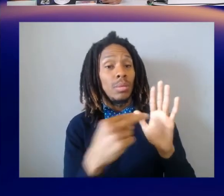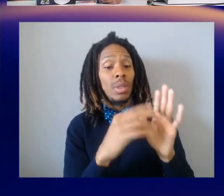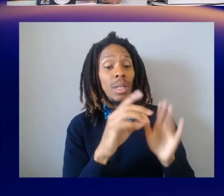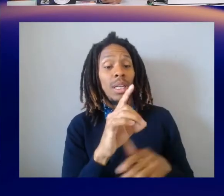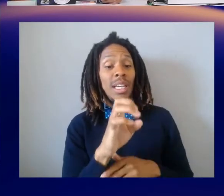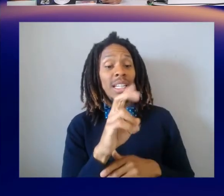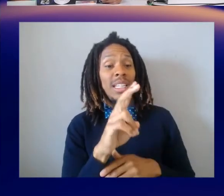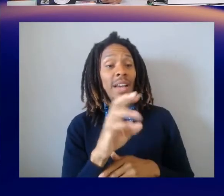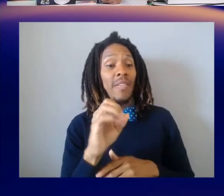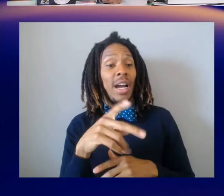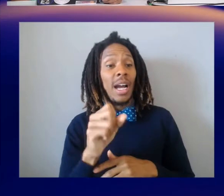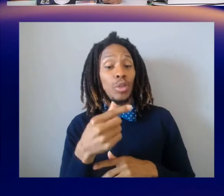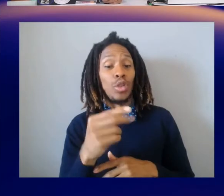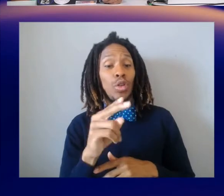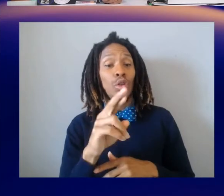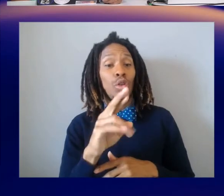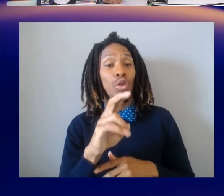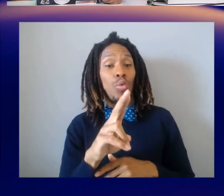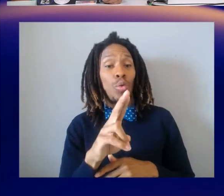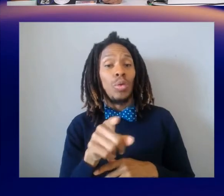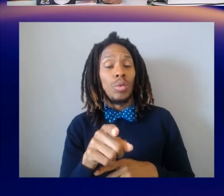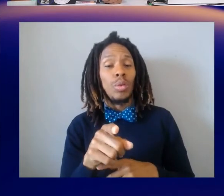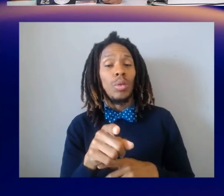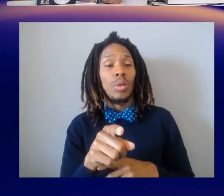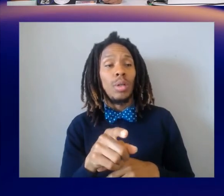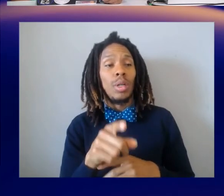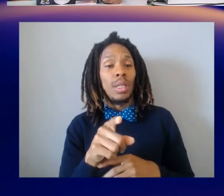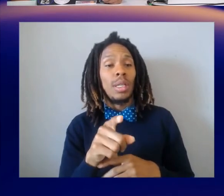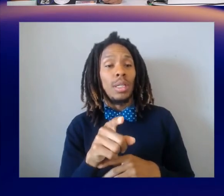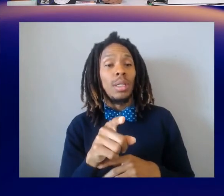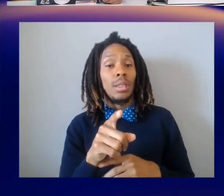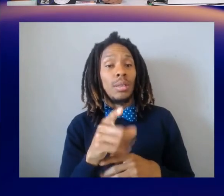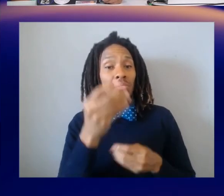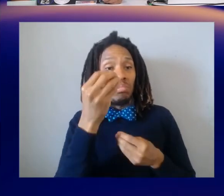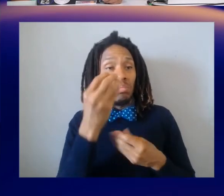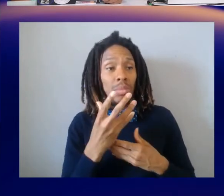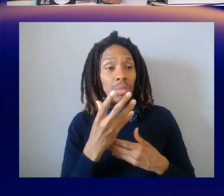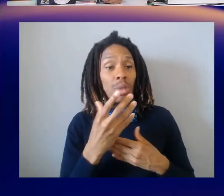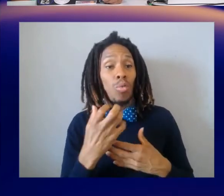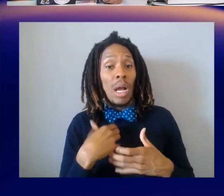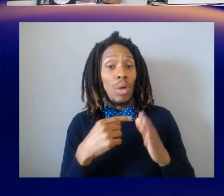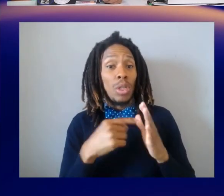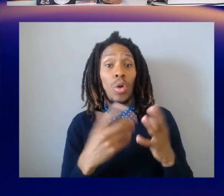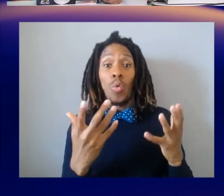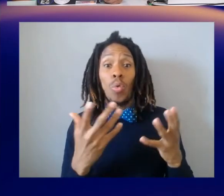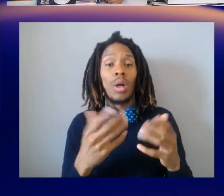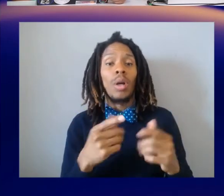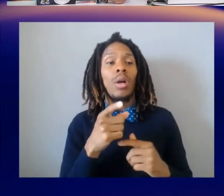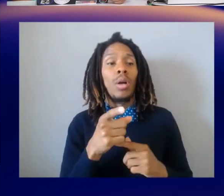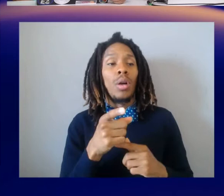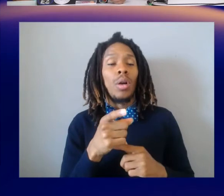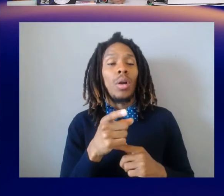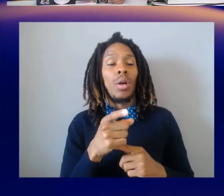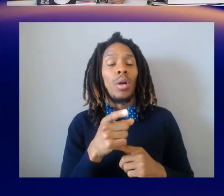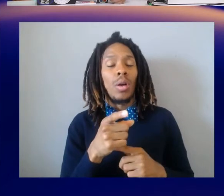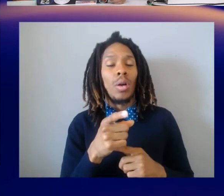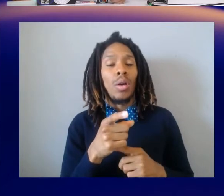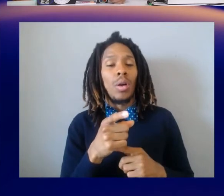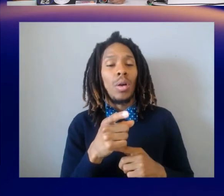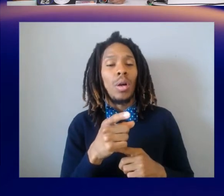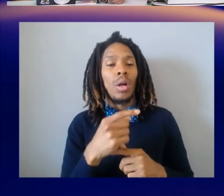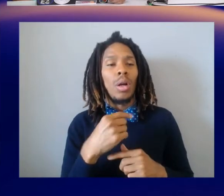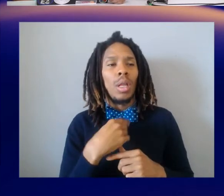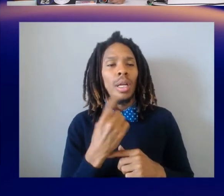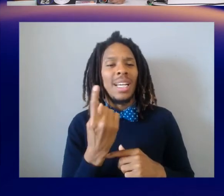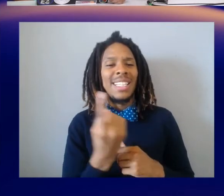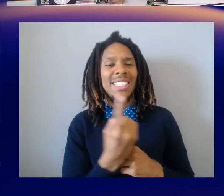So right in the Devops Guru console here, this is an insight from Devops Guru. And what I want to show here is instead of, right, we're looking at single time series. So